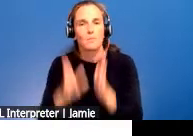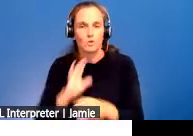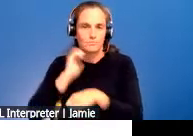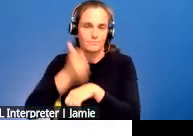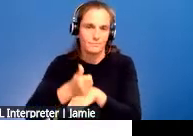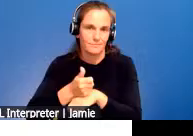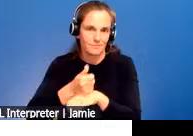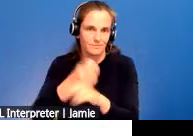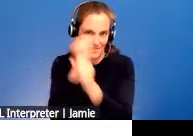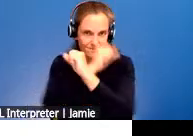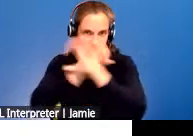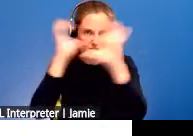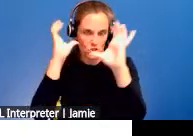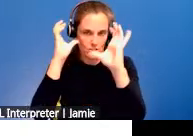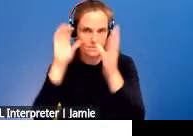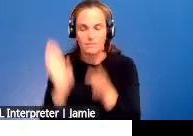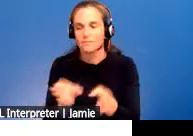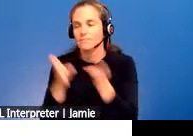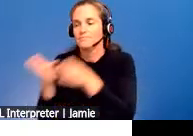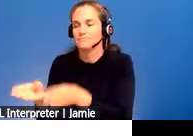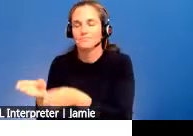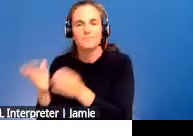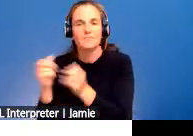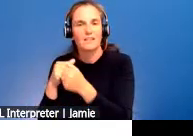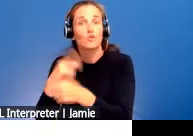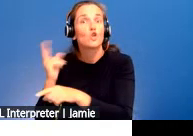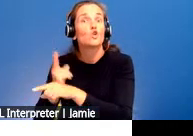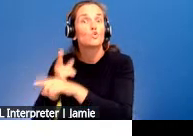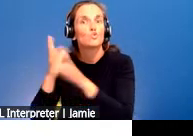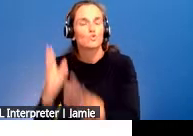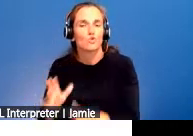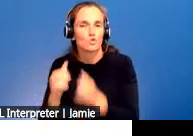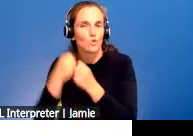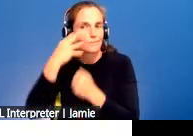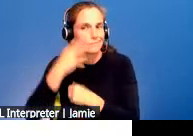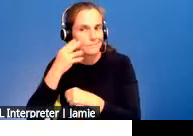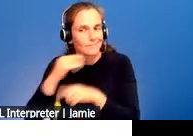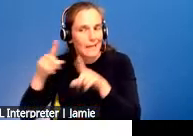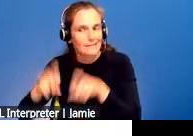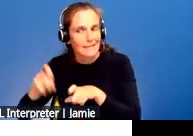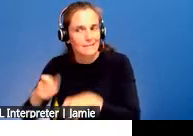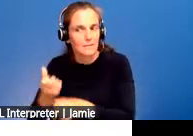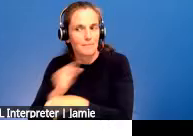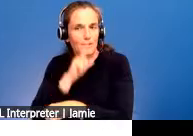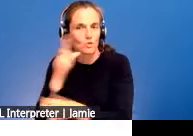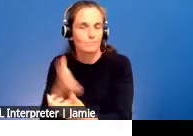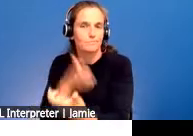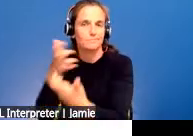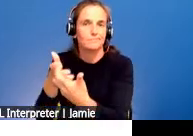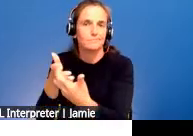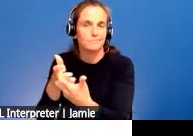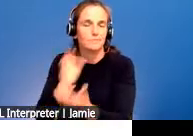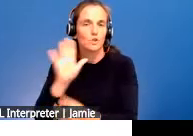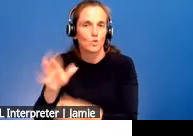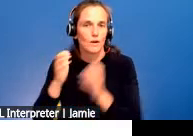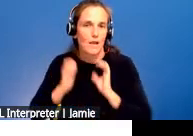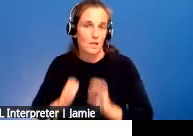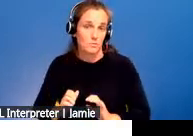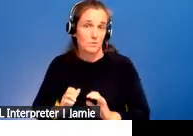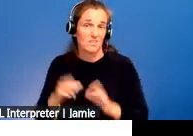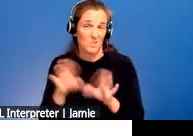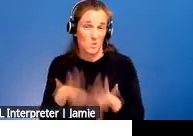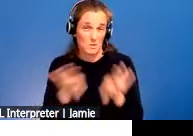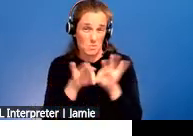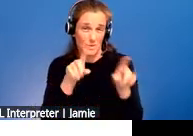your usability testing or your experience testing to make sure that it works for your customers. So it's really important to test